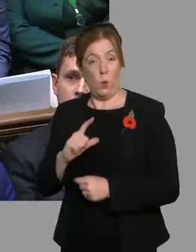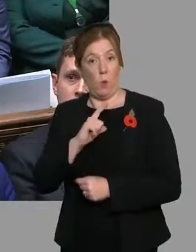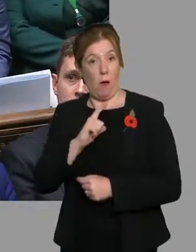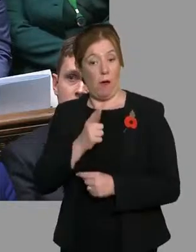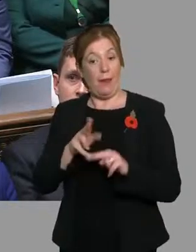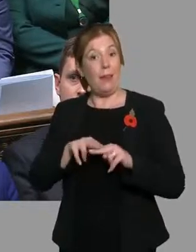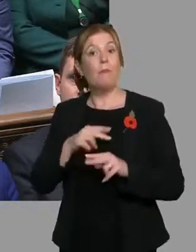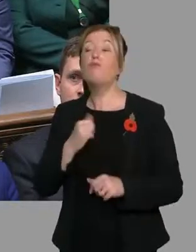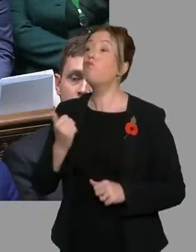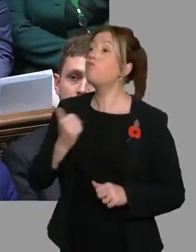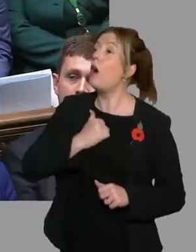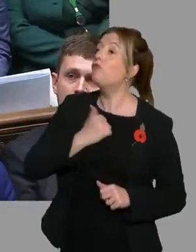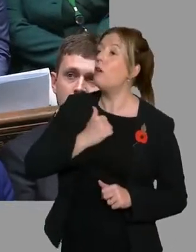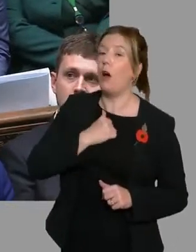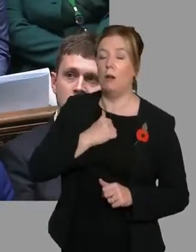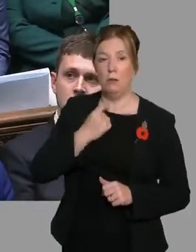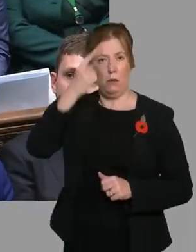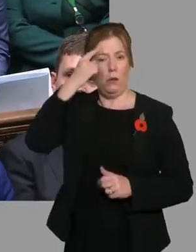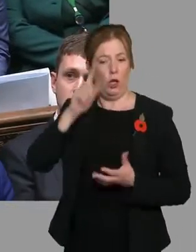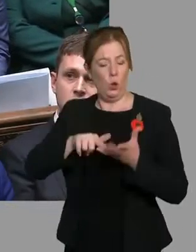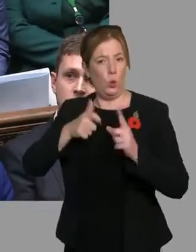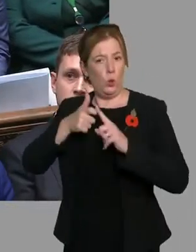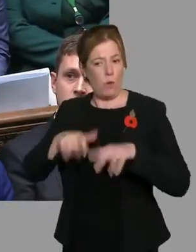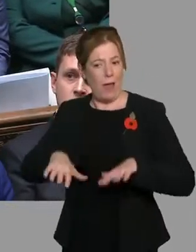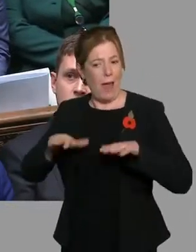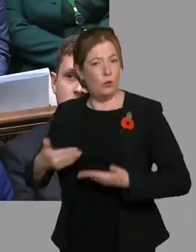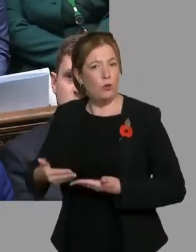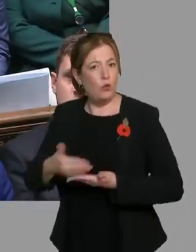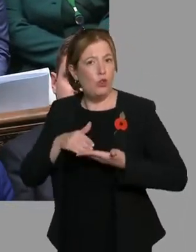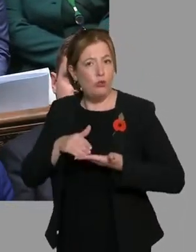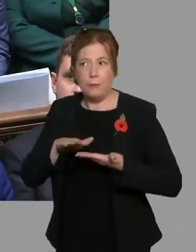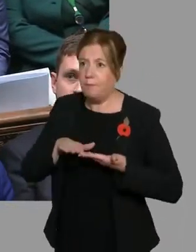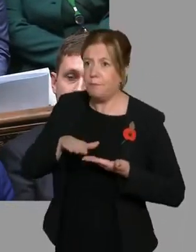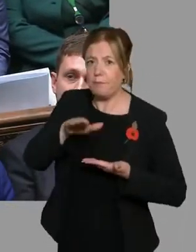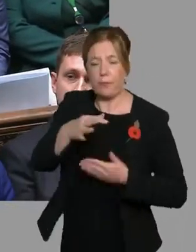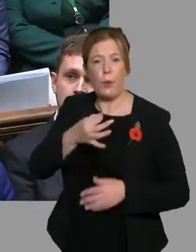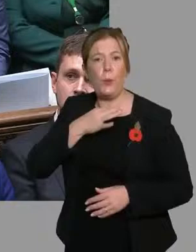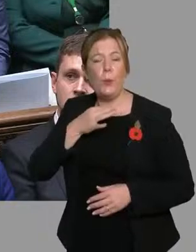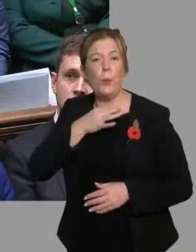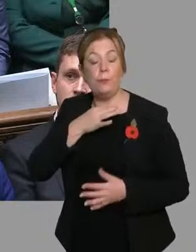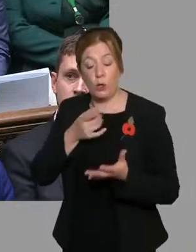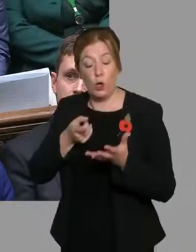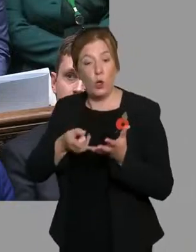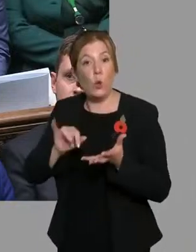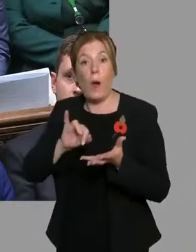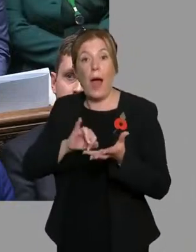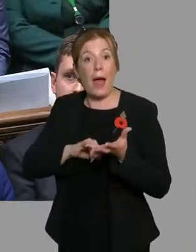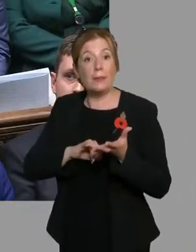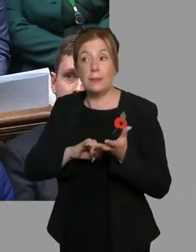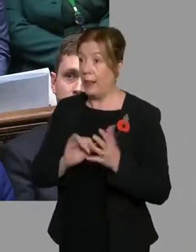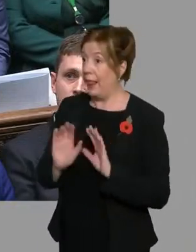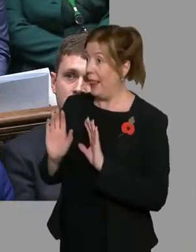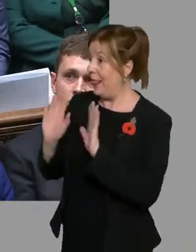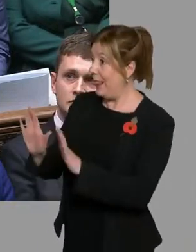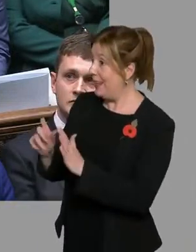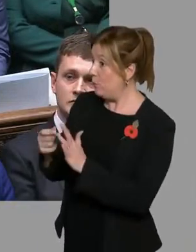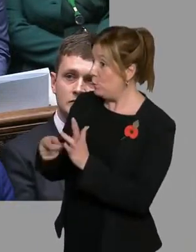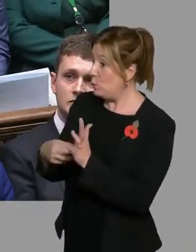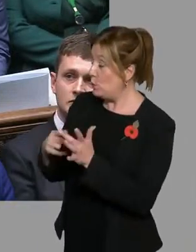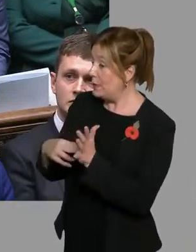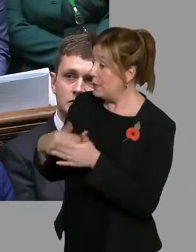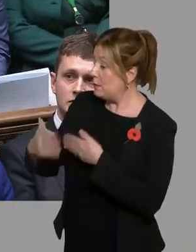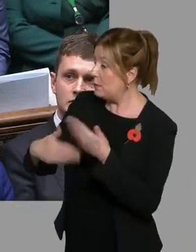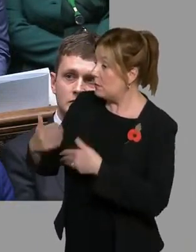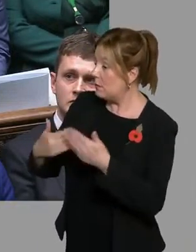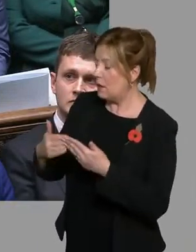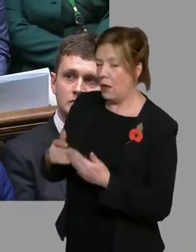he agree with me that the US will not oppose President Putin and support our brave Ukrainian allies? The